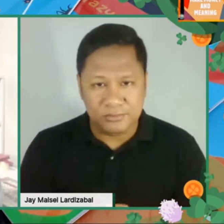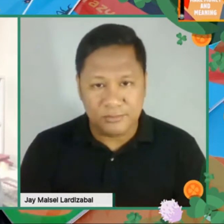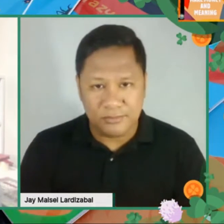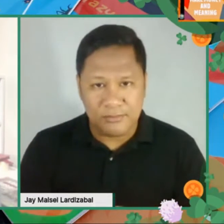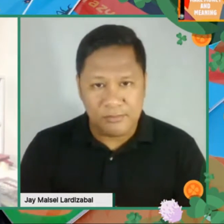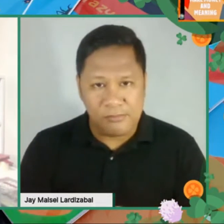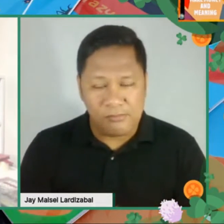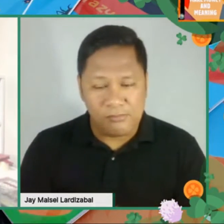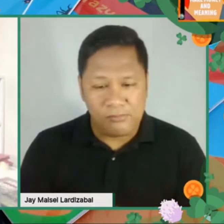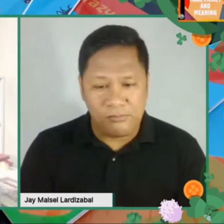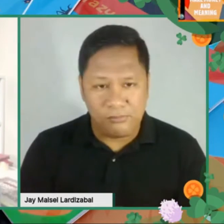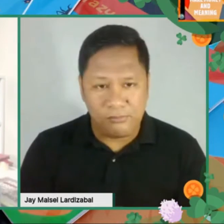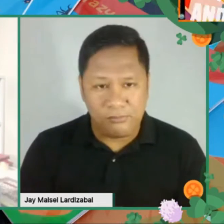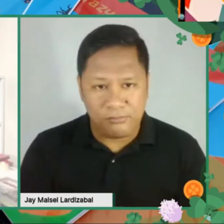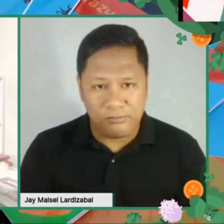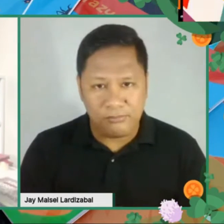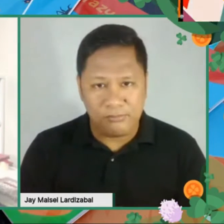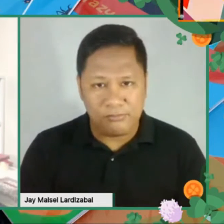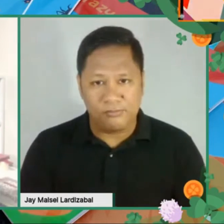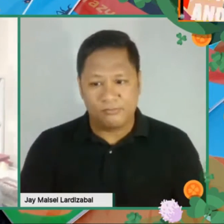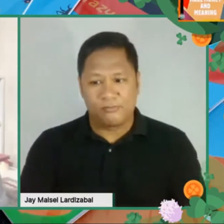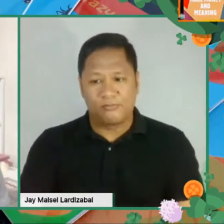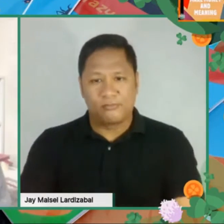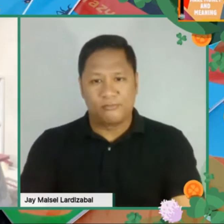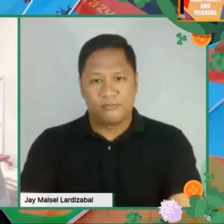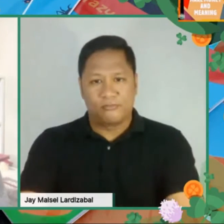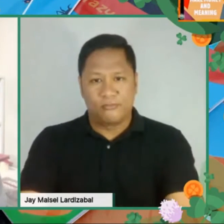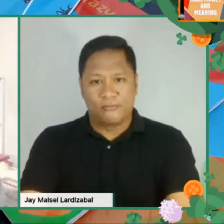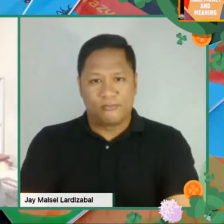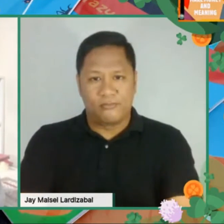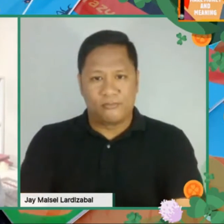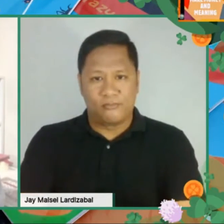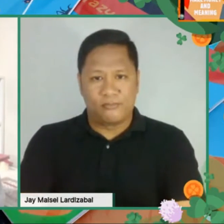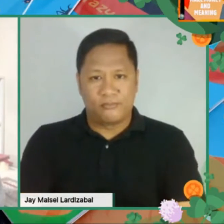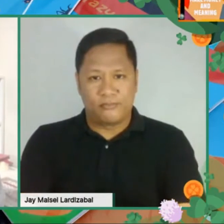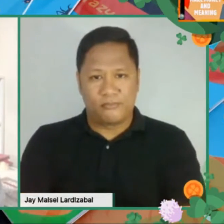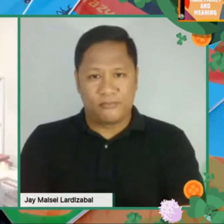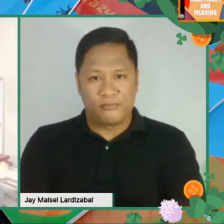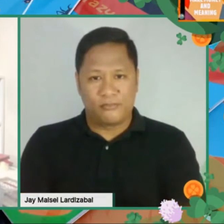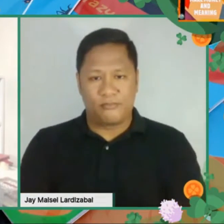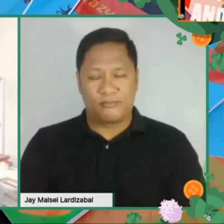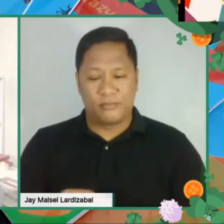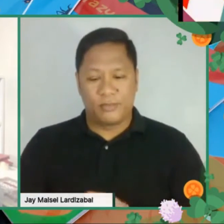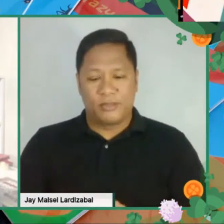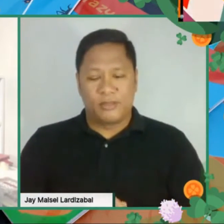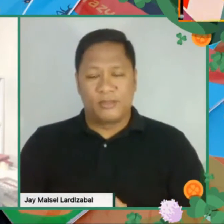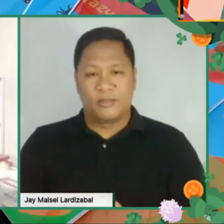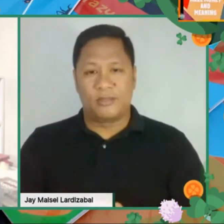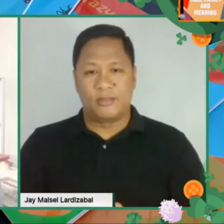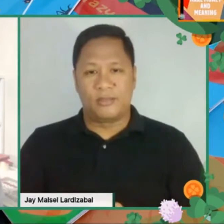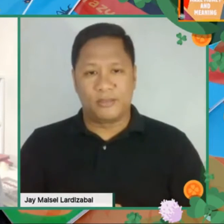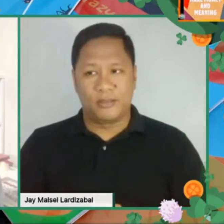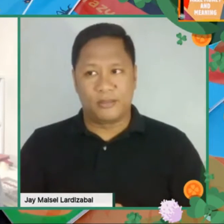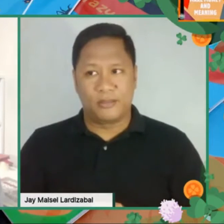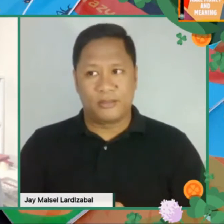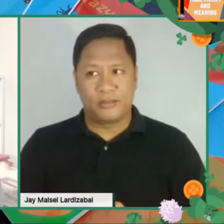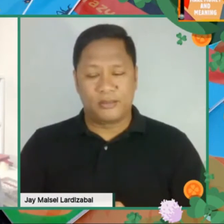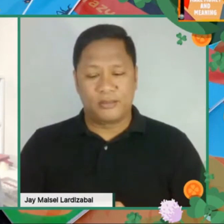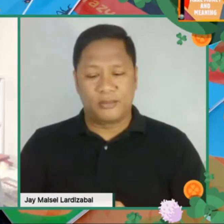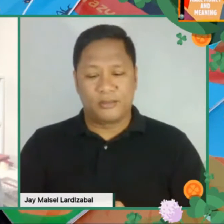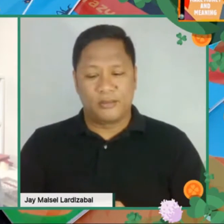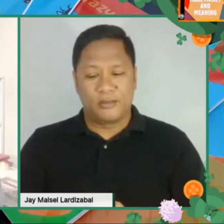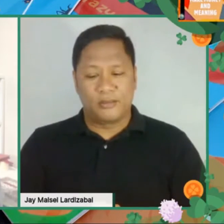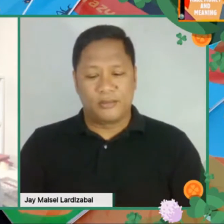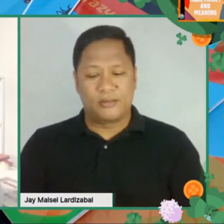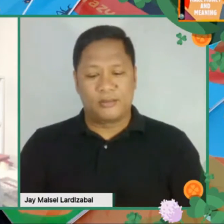Like, see, oh, should I? I wanted to read the ending, pero I-gi-giveaway ko naman. Oo